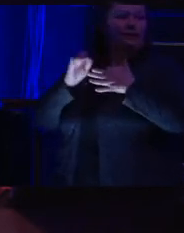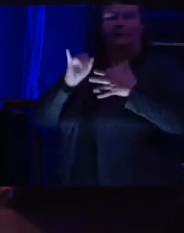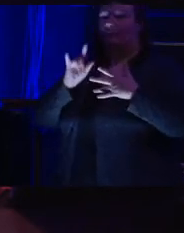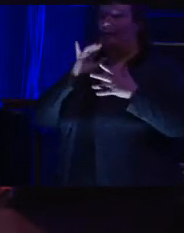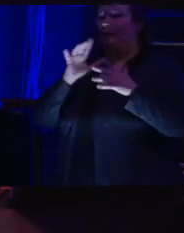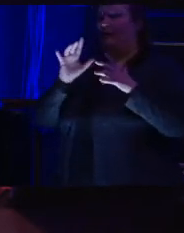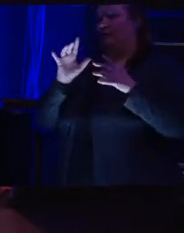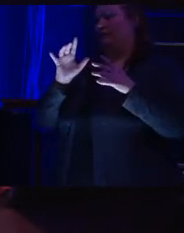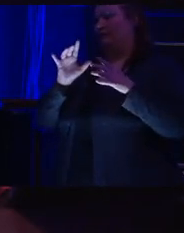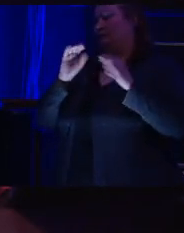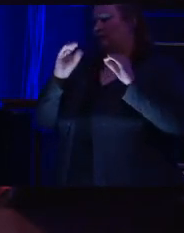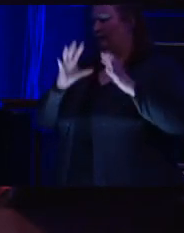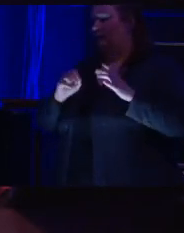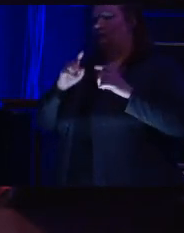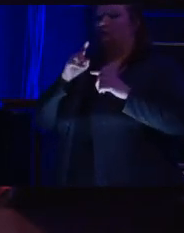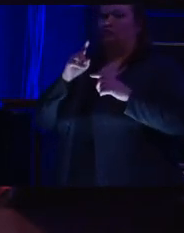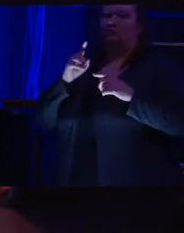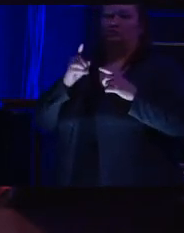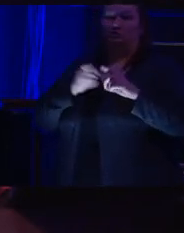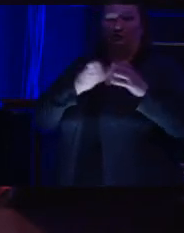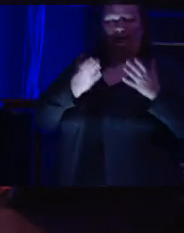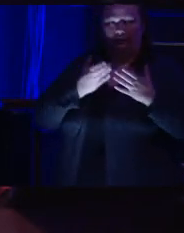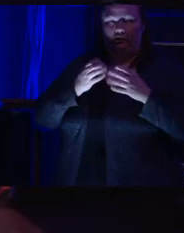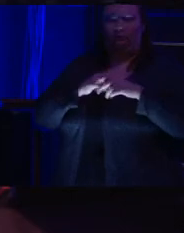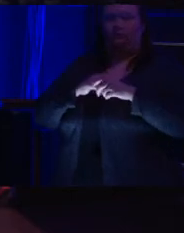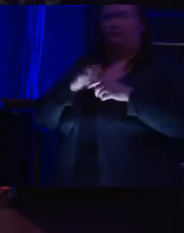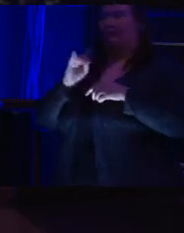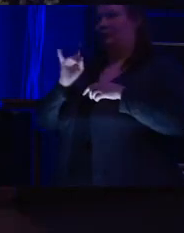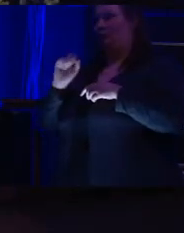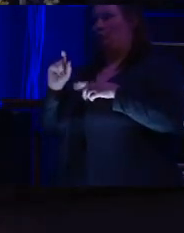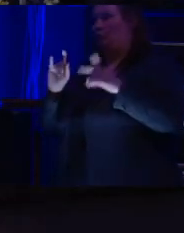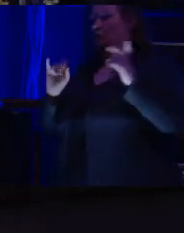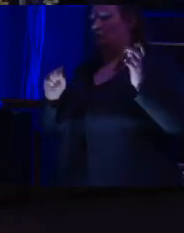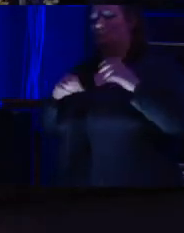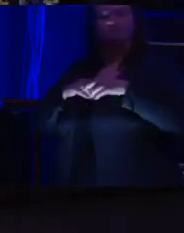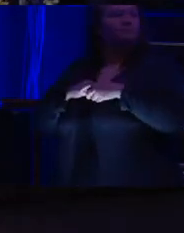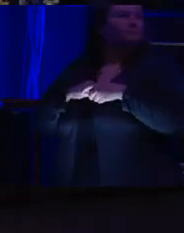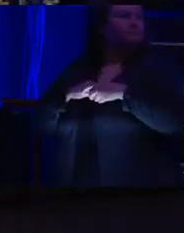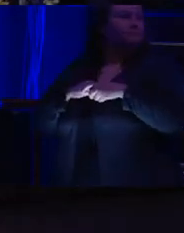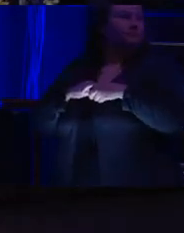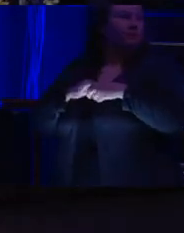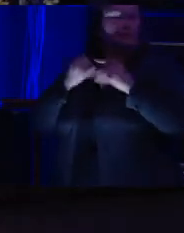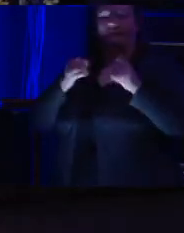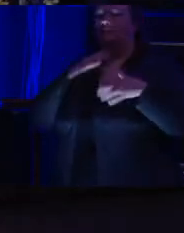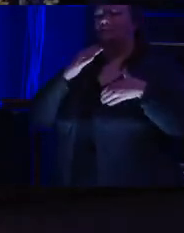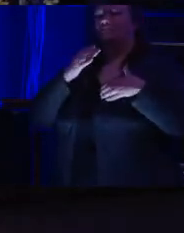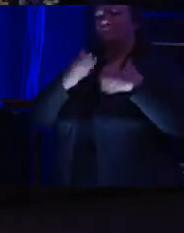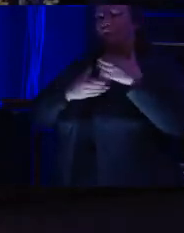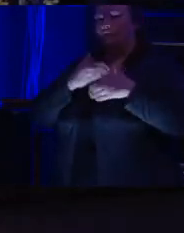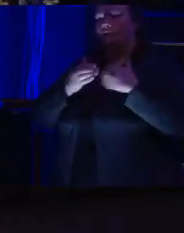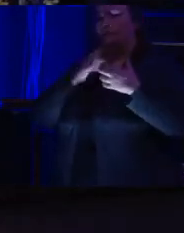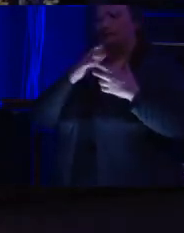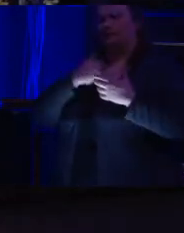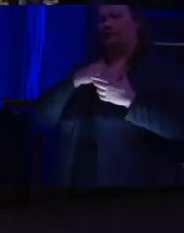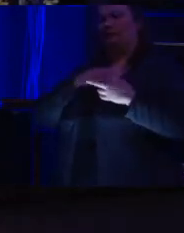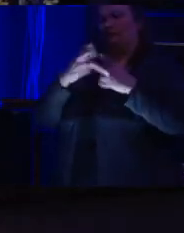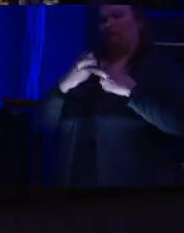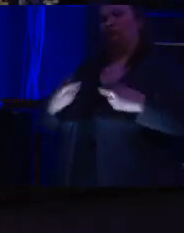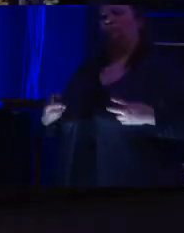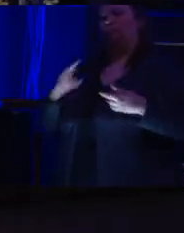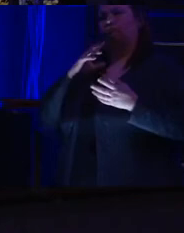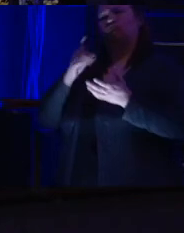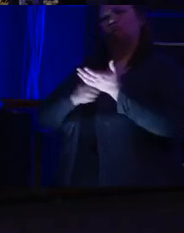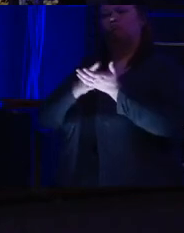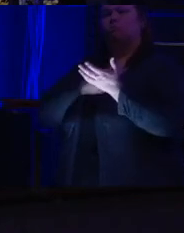Professors Elizabeth Cole and Earl Lewis. This process of self-discovery will sometimes be